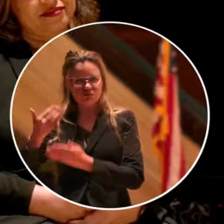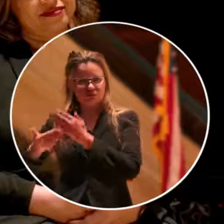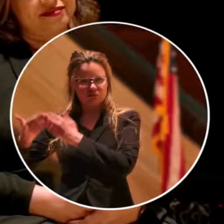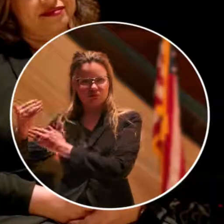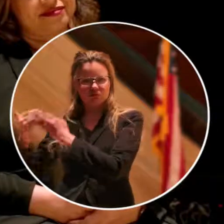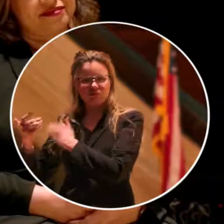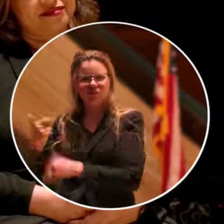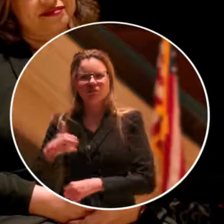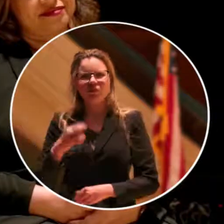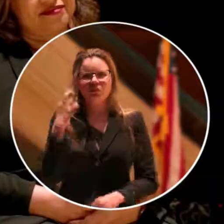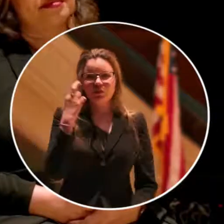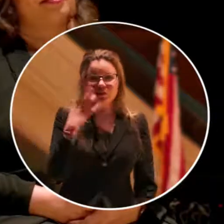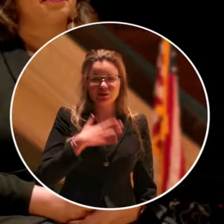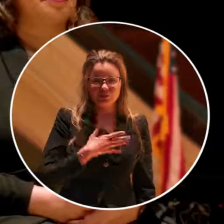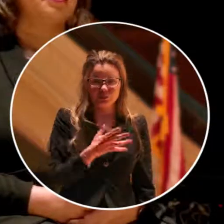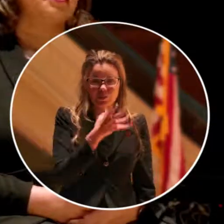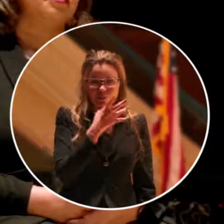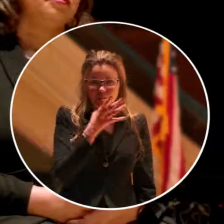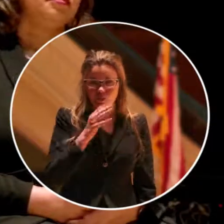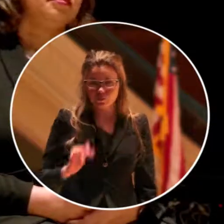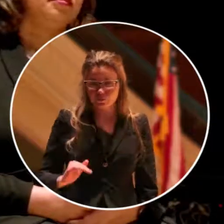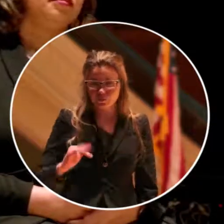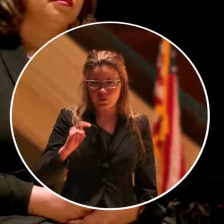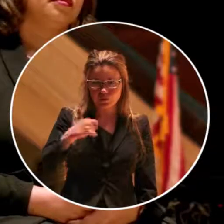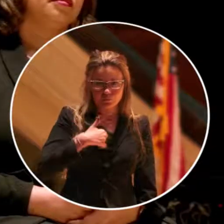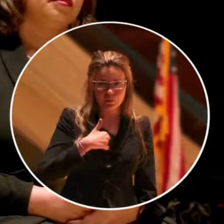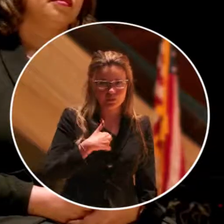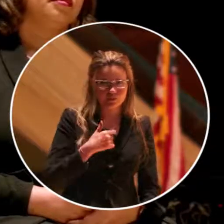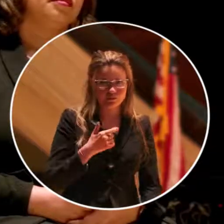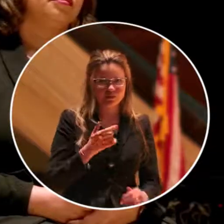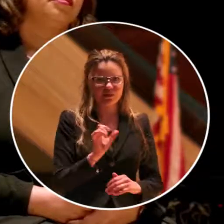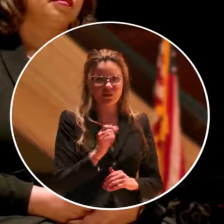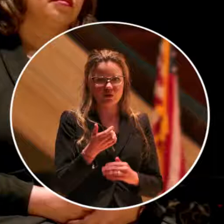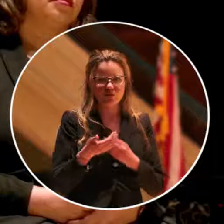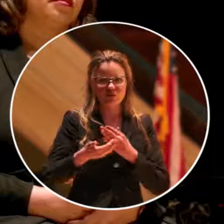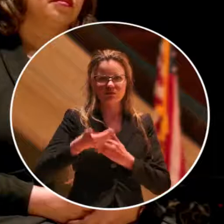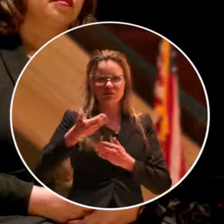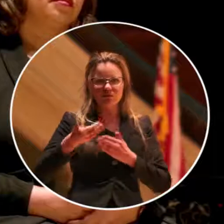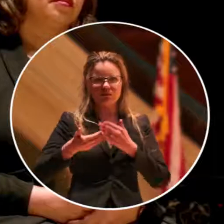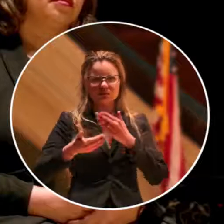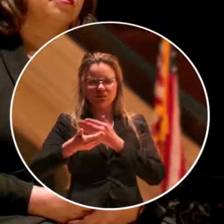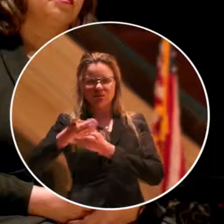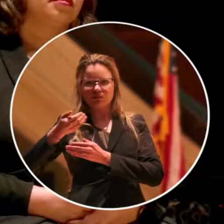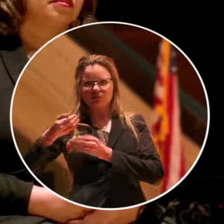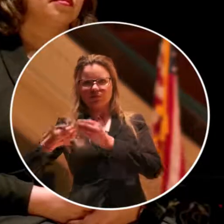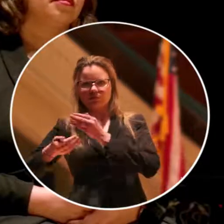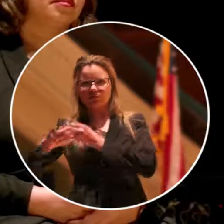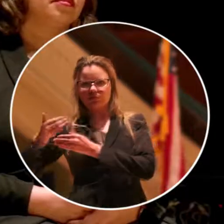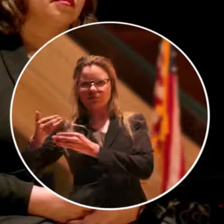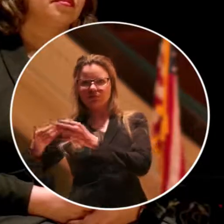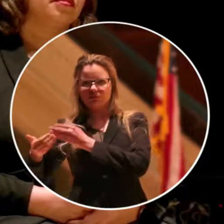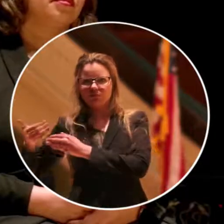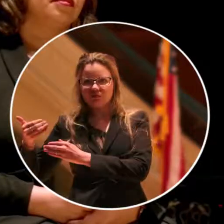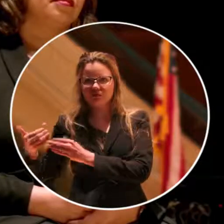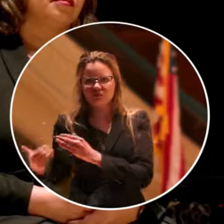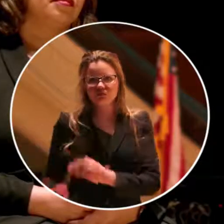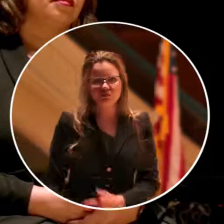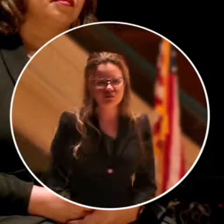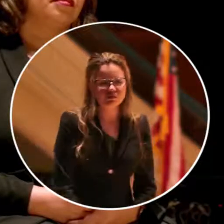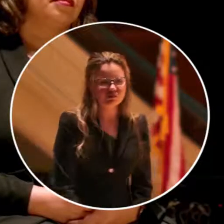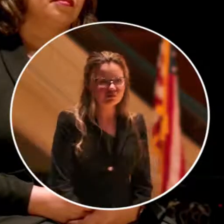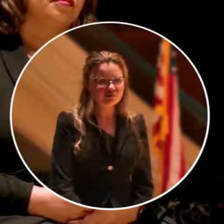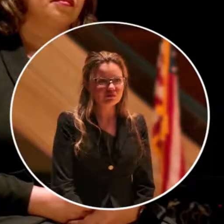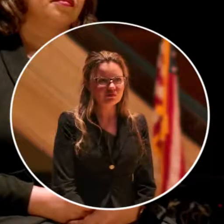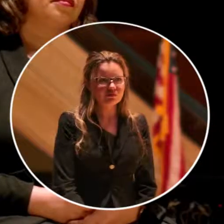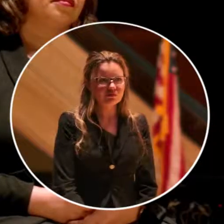me how she was raised, and my grandmother raised my mom how she was raised, that